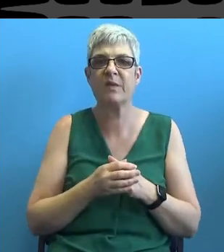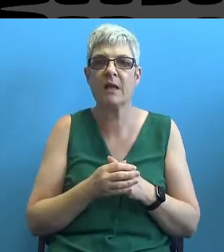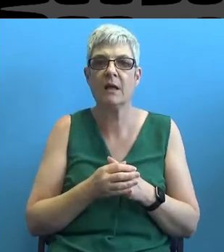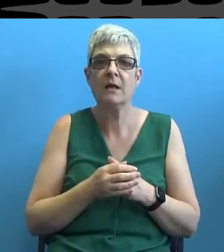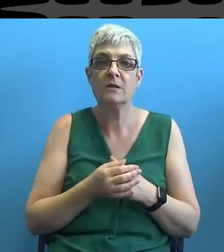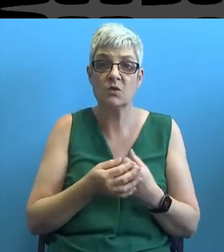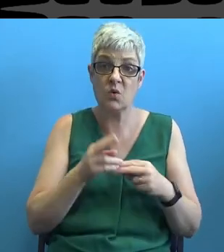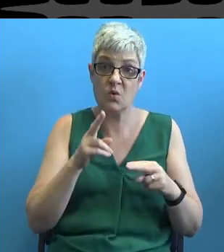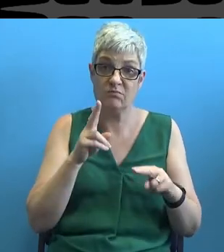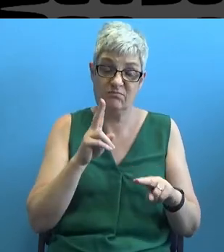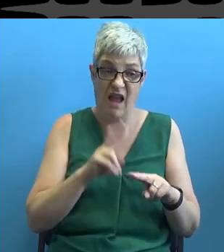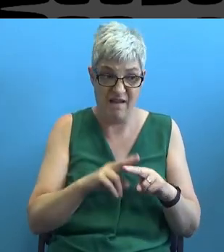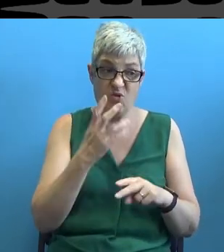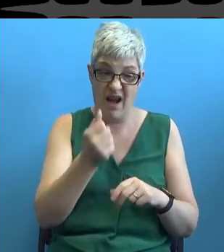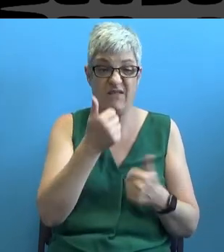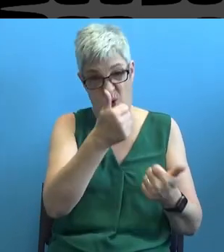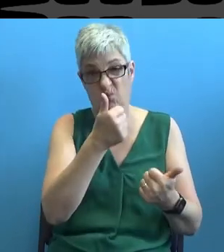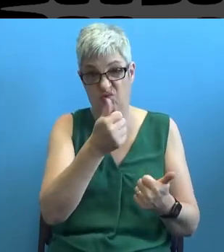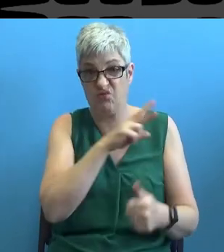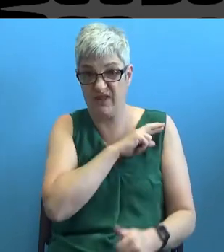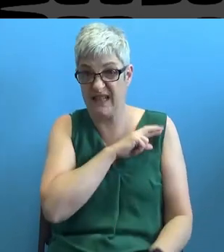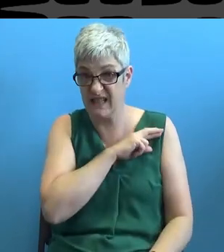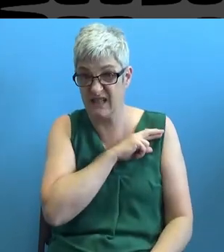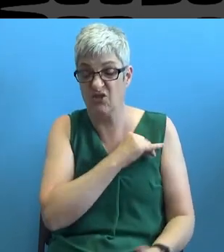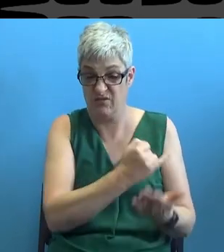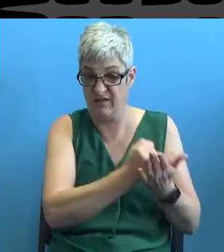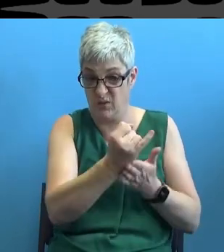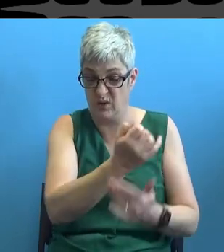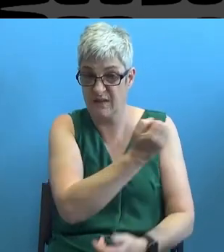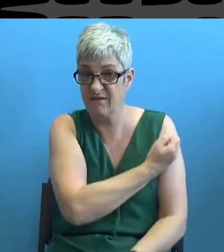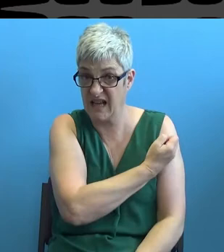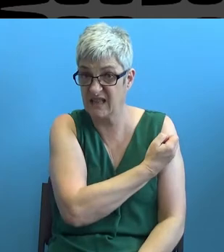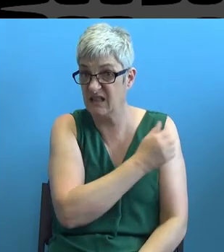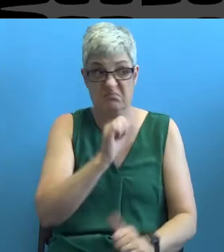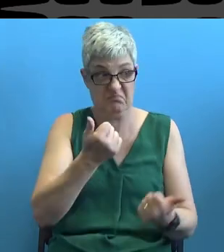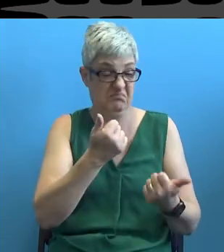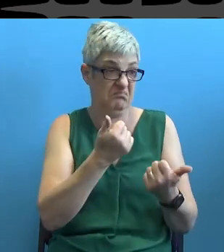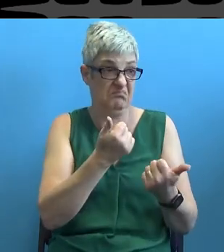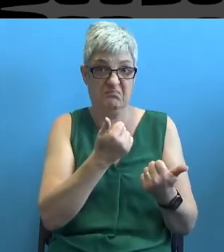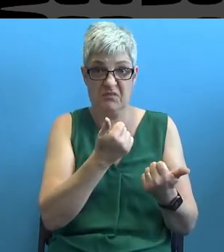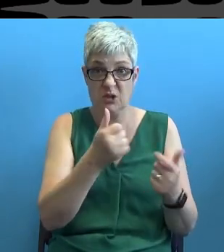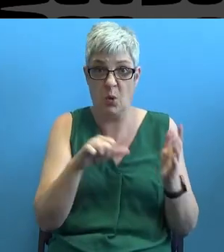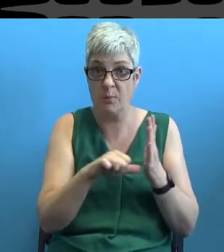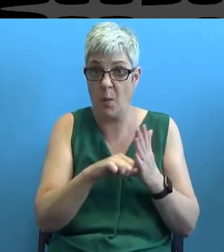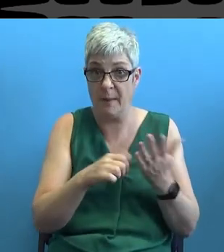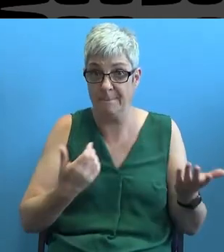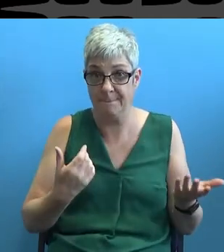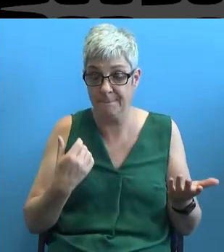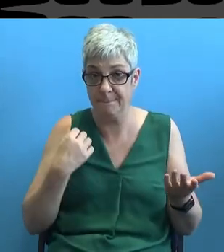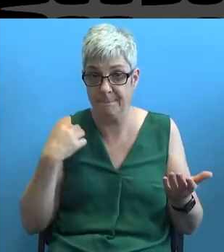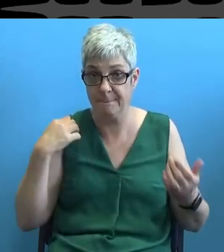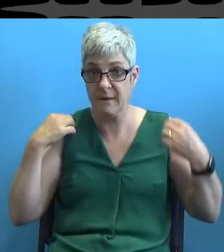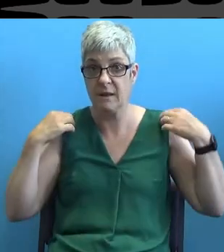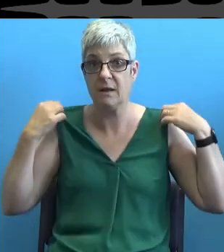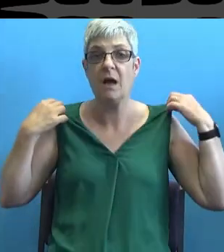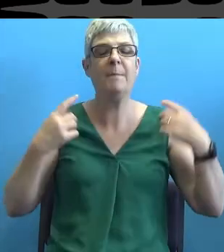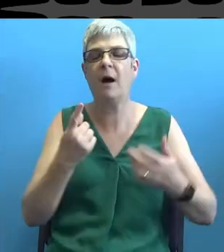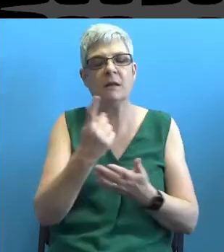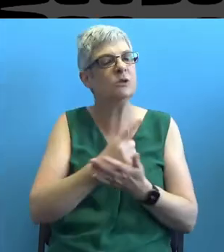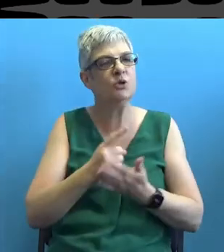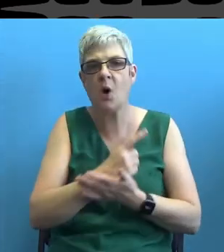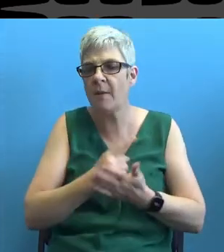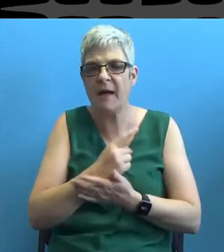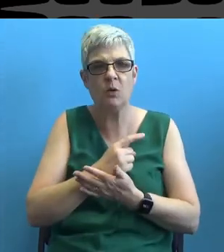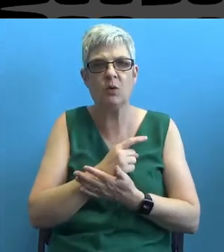And if there is good reason for someone to refuse the vaccine, then that certainly is not it. It's not